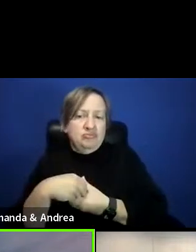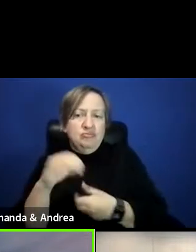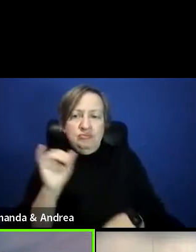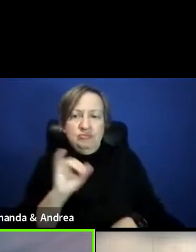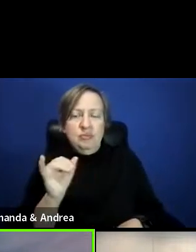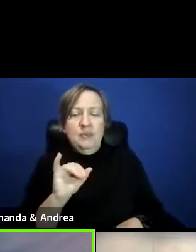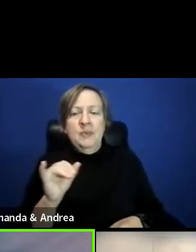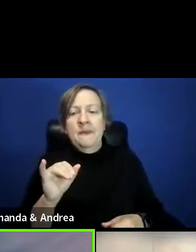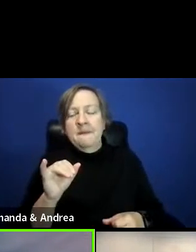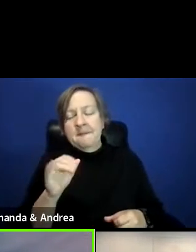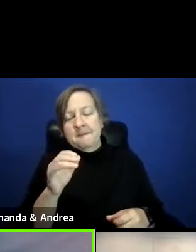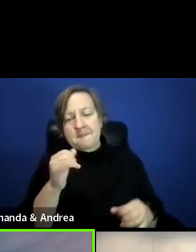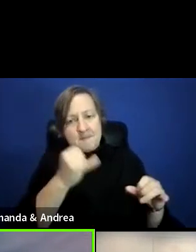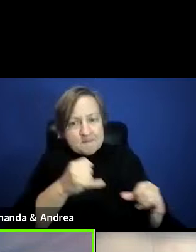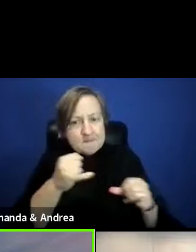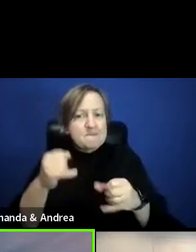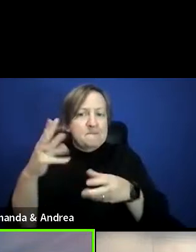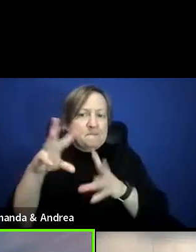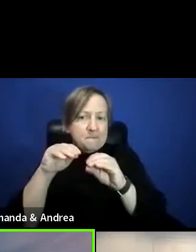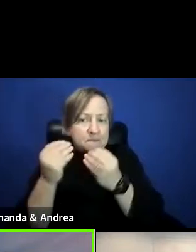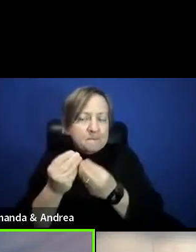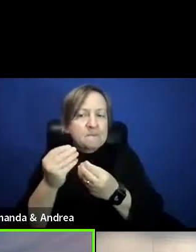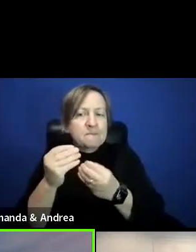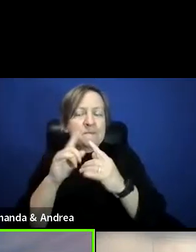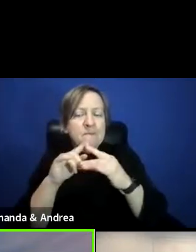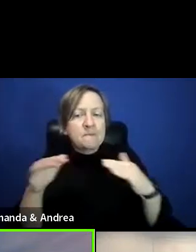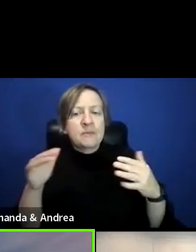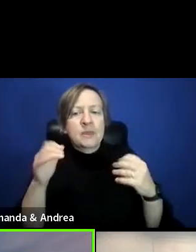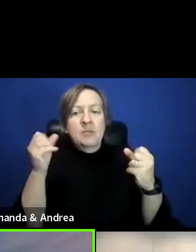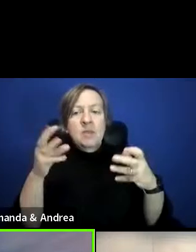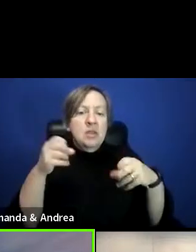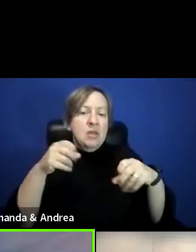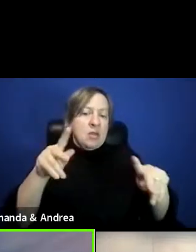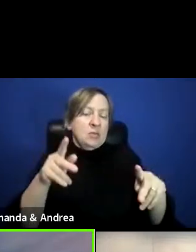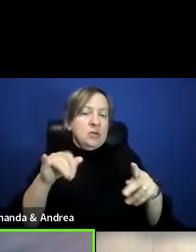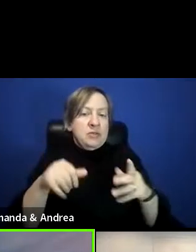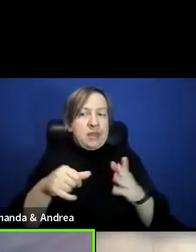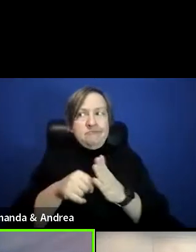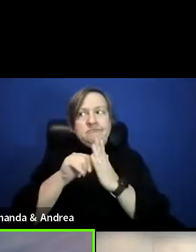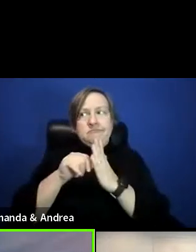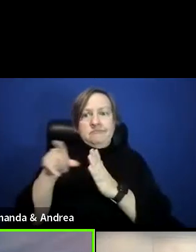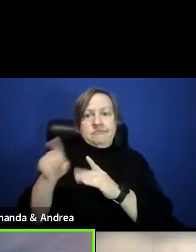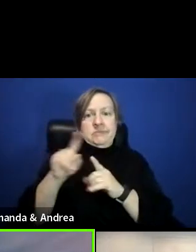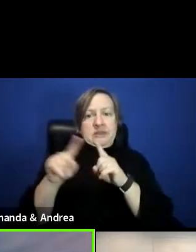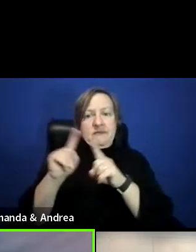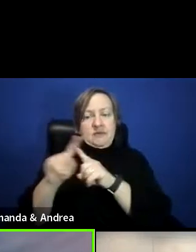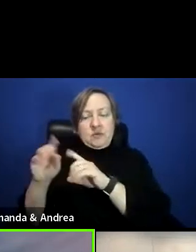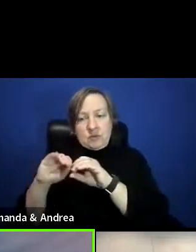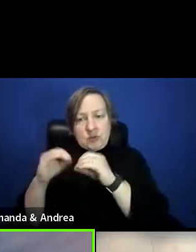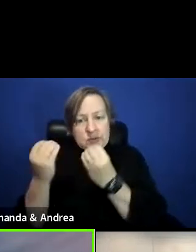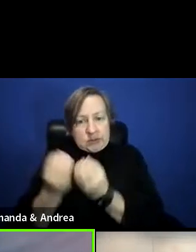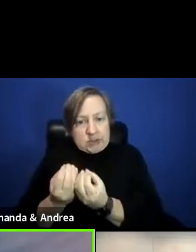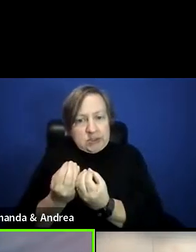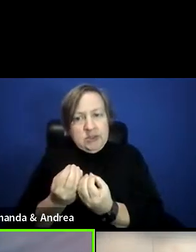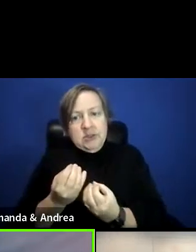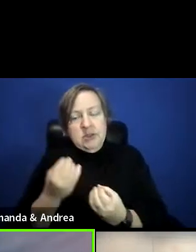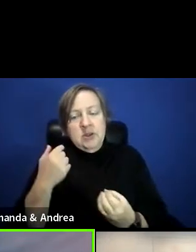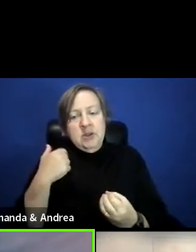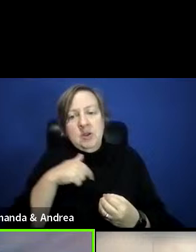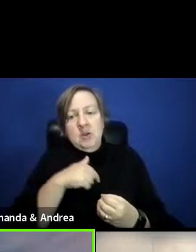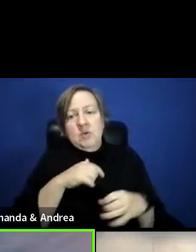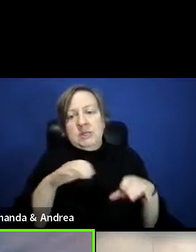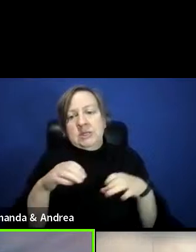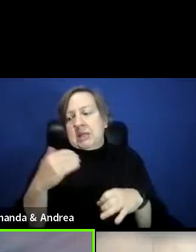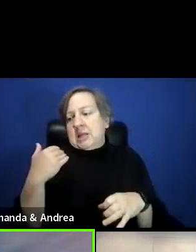numerous examples of opportunities that were highlighted by different organizations as we went through our last